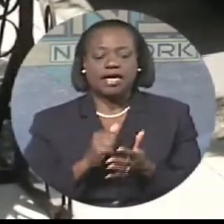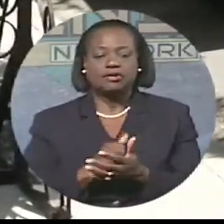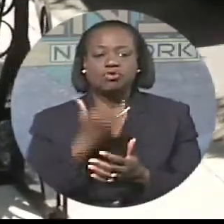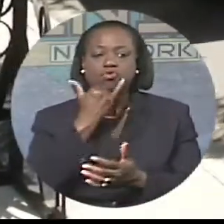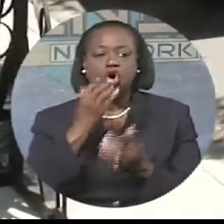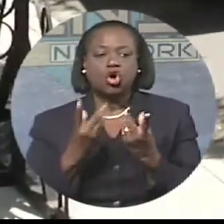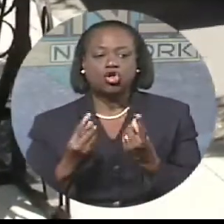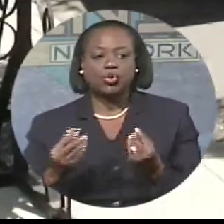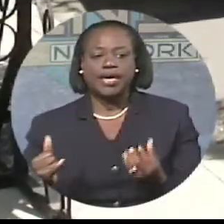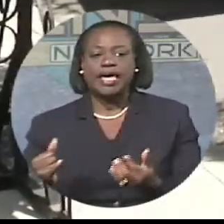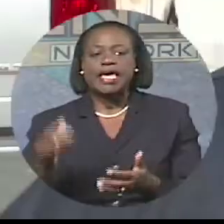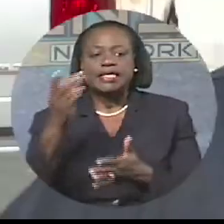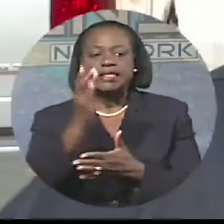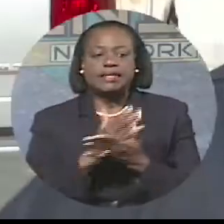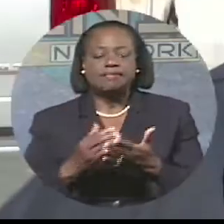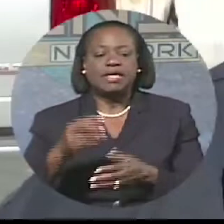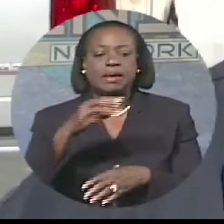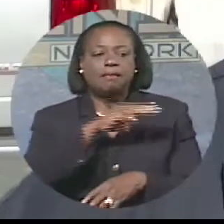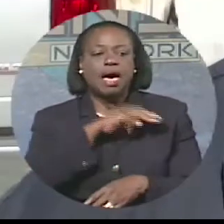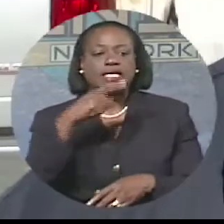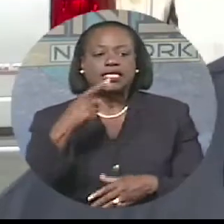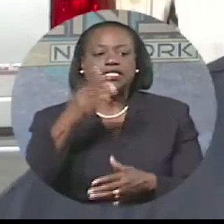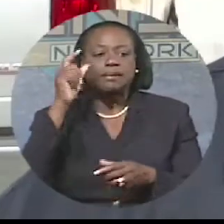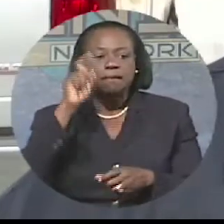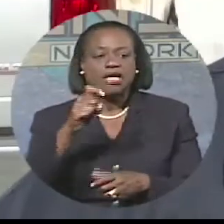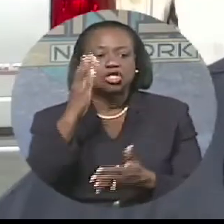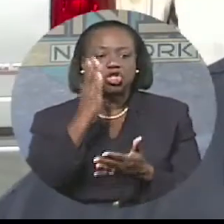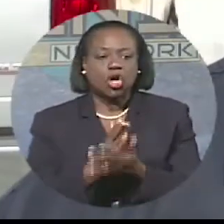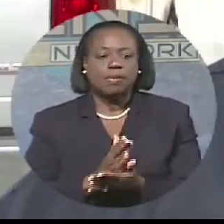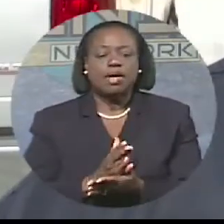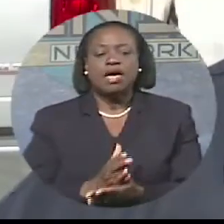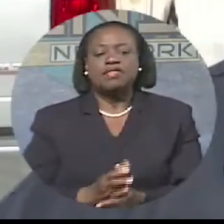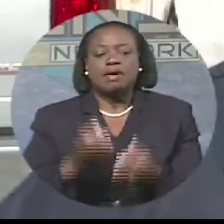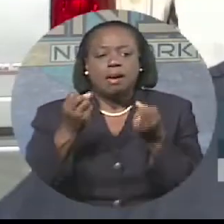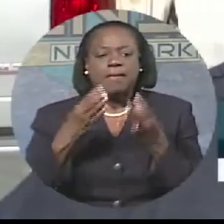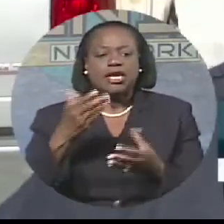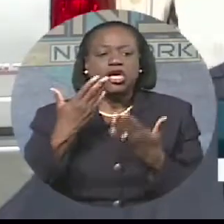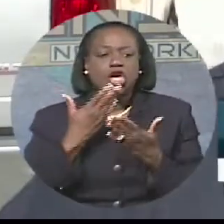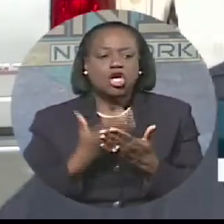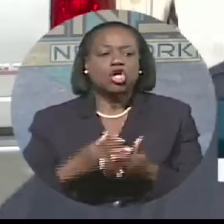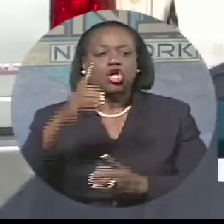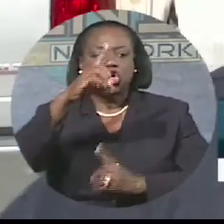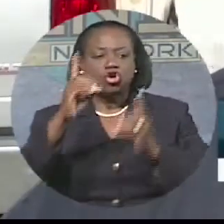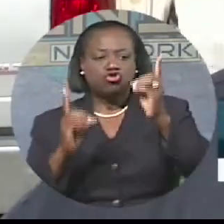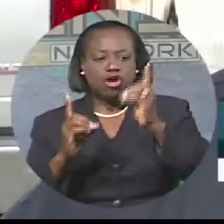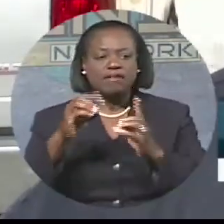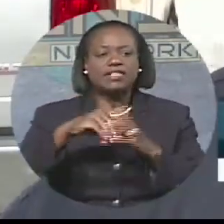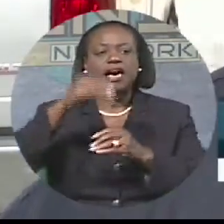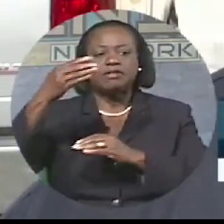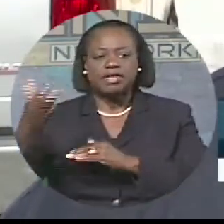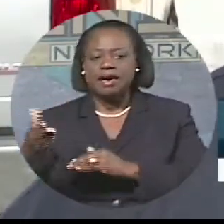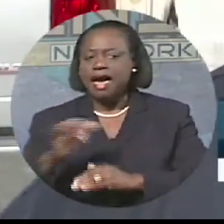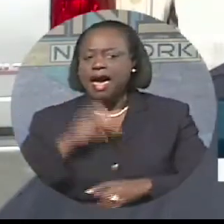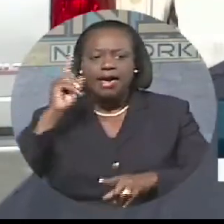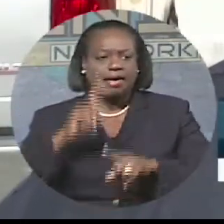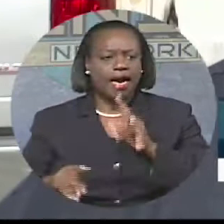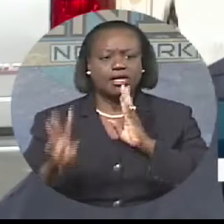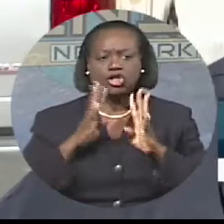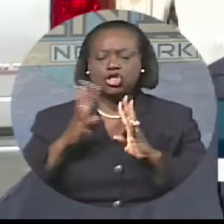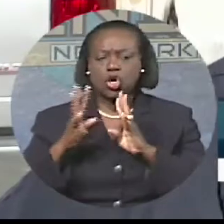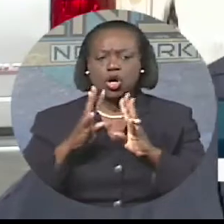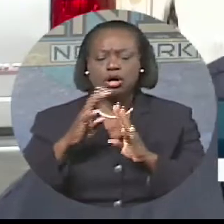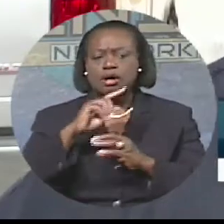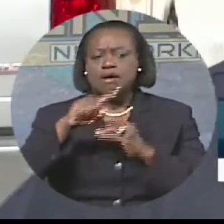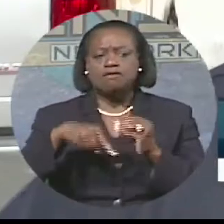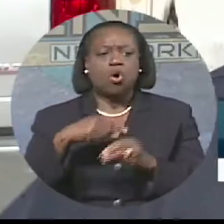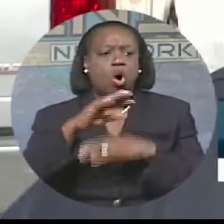Moss says has to stop. A lot of good drivers out there. Again, like I said, I can't speak for all of the routes, but I can represent 16A